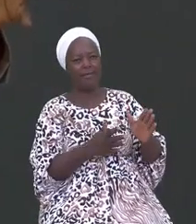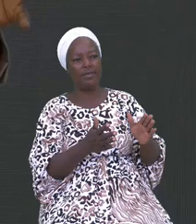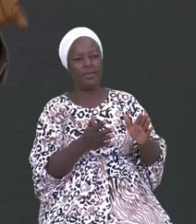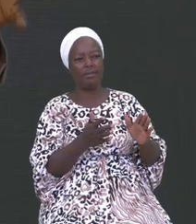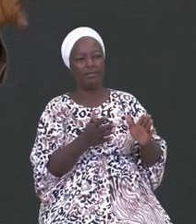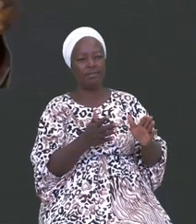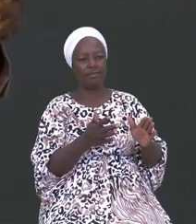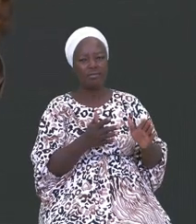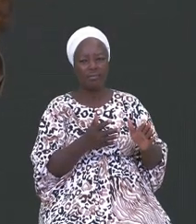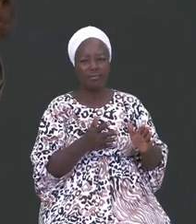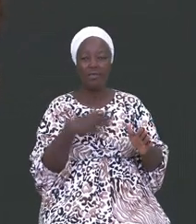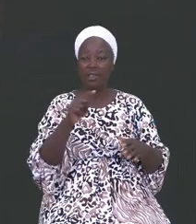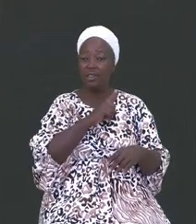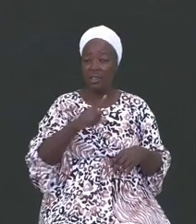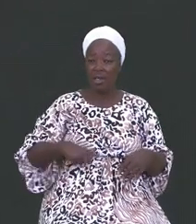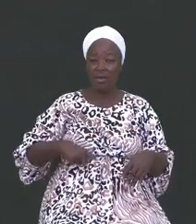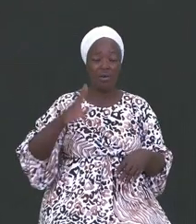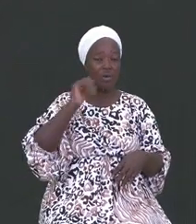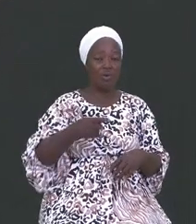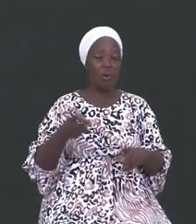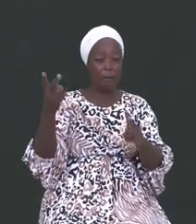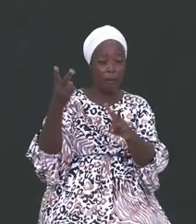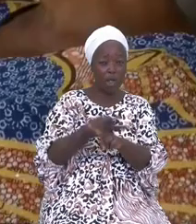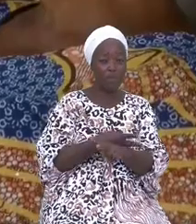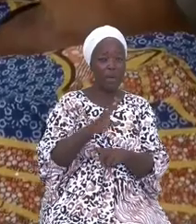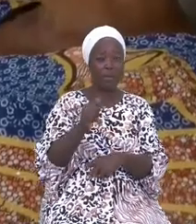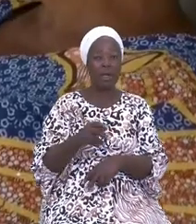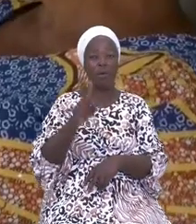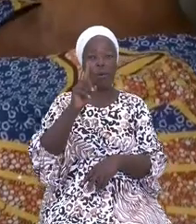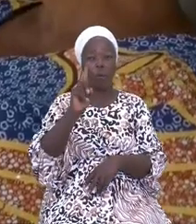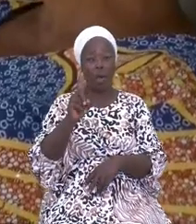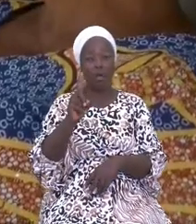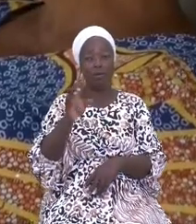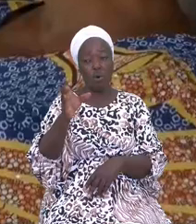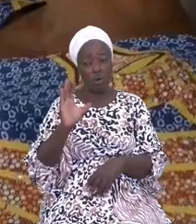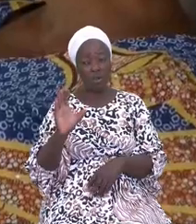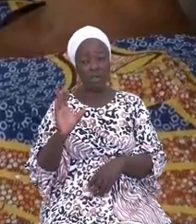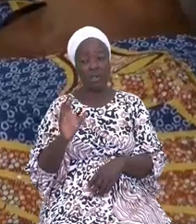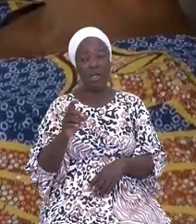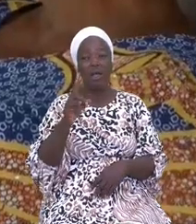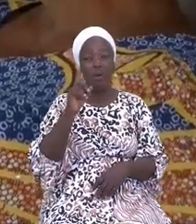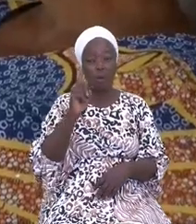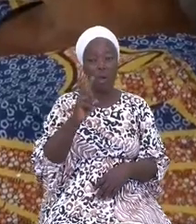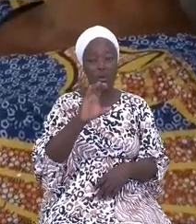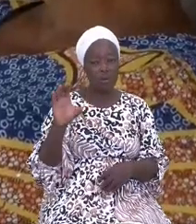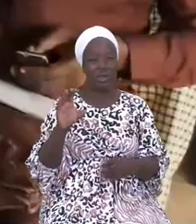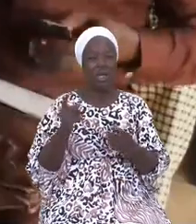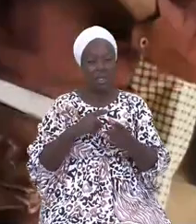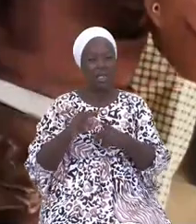will multiply by 100. Yeah. And give it back to you.